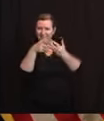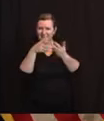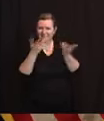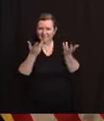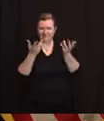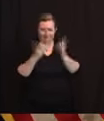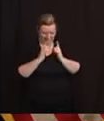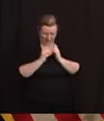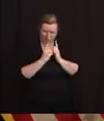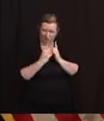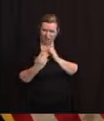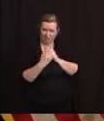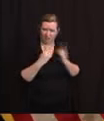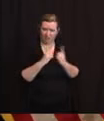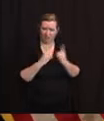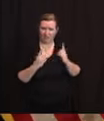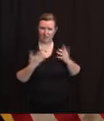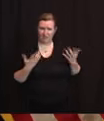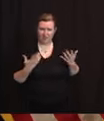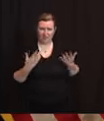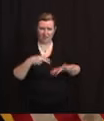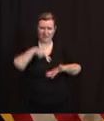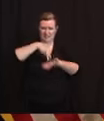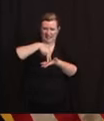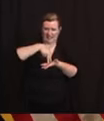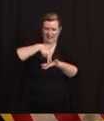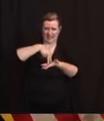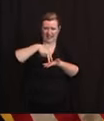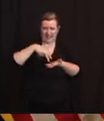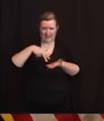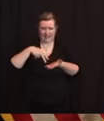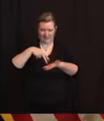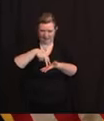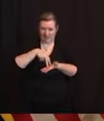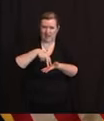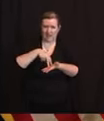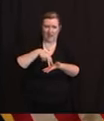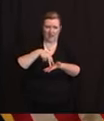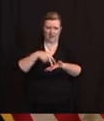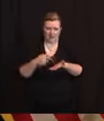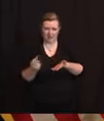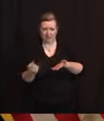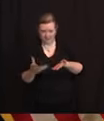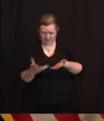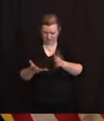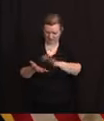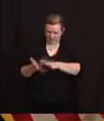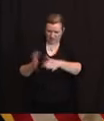and it's largely sedentary. Those are bad data points. I think the team to my